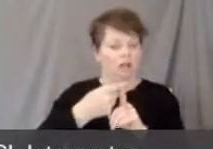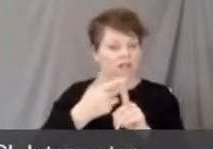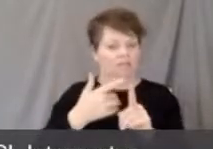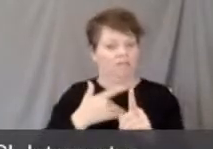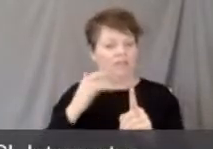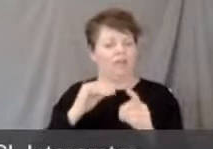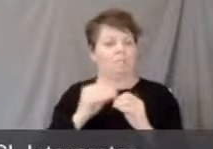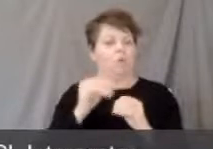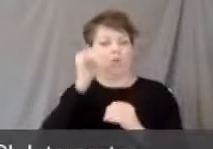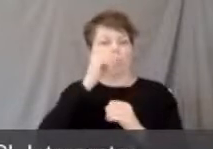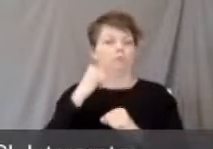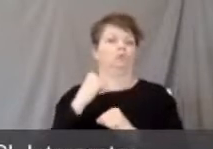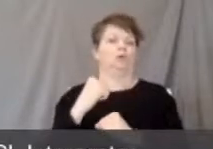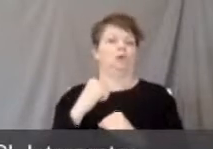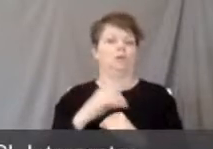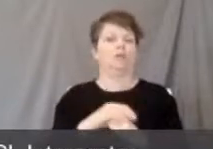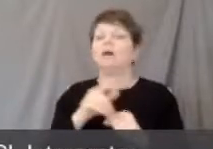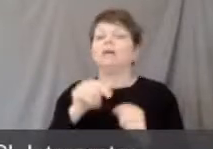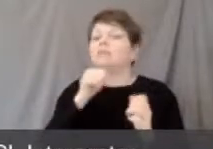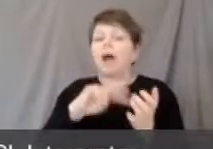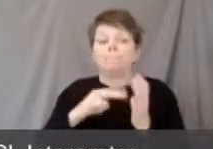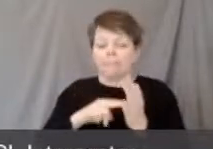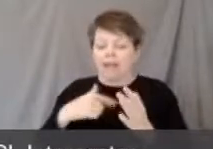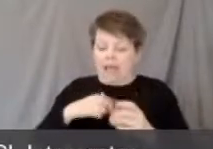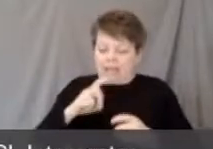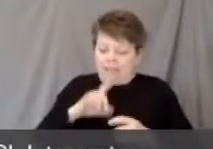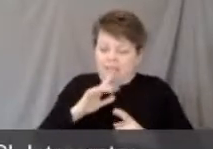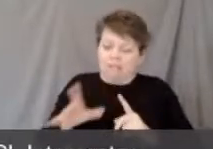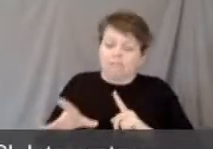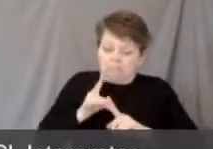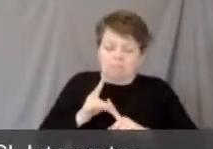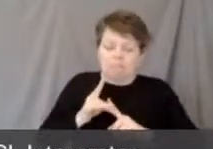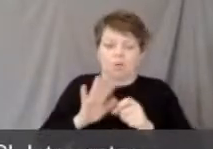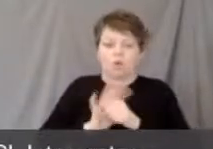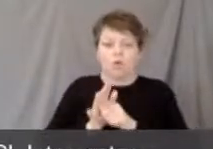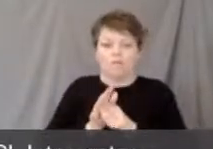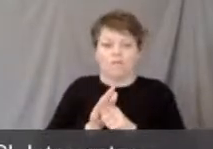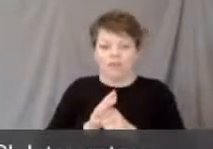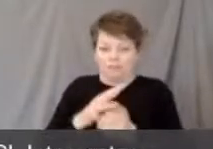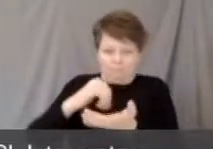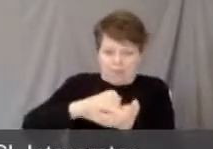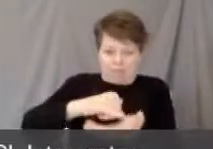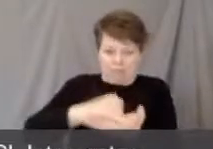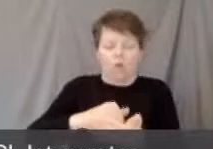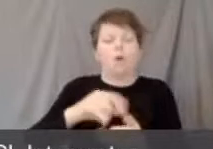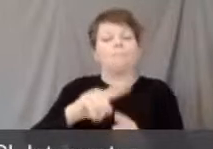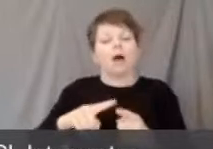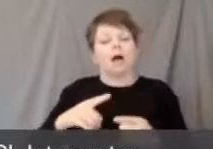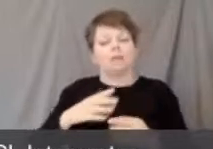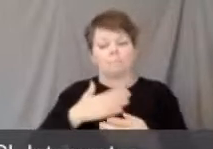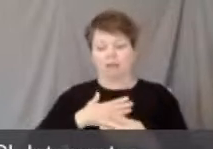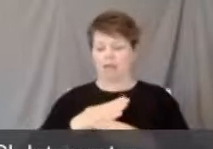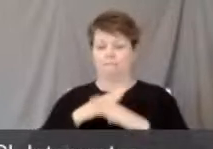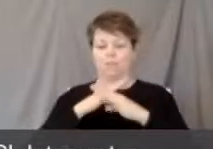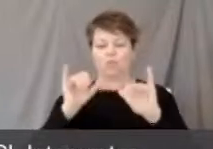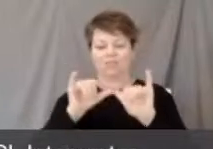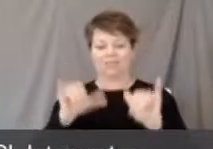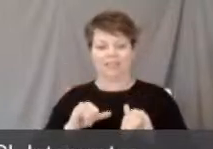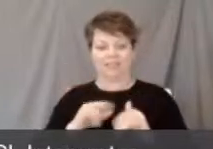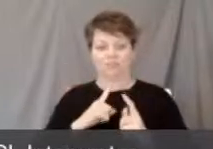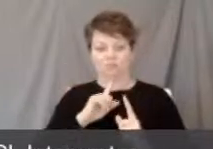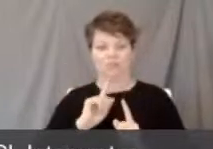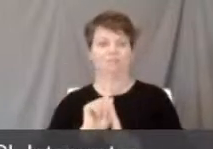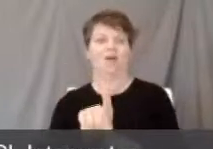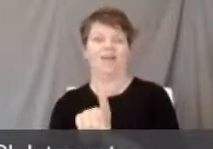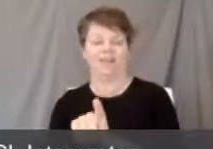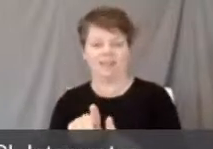that this is not giving us COVID. There's no scientific way that it could give us COVID, but it is a reaction of your immune system. And something that works